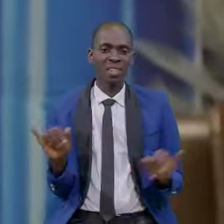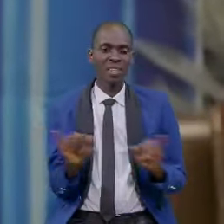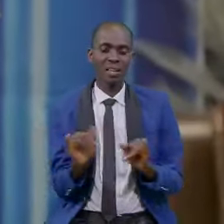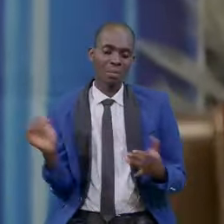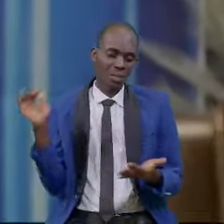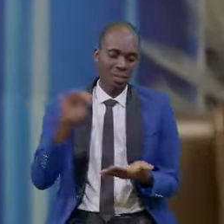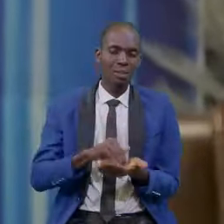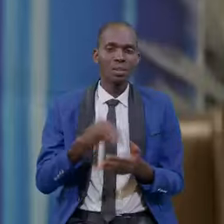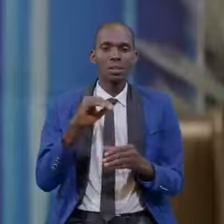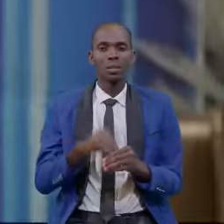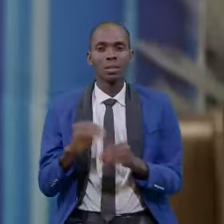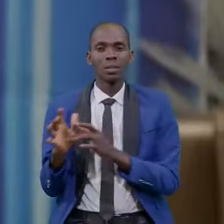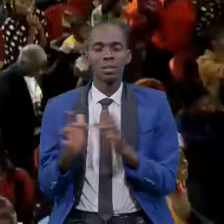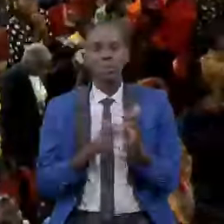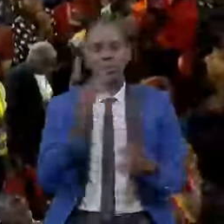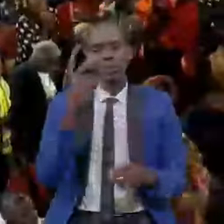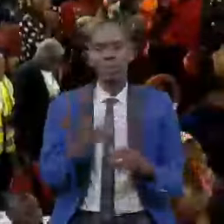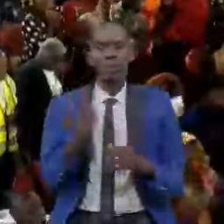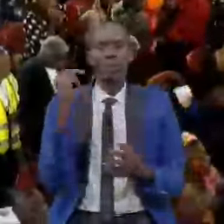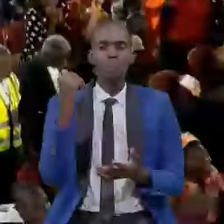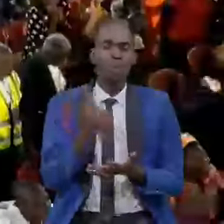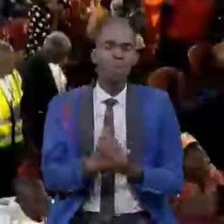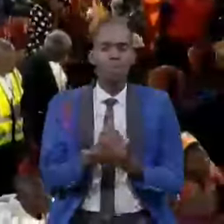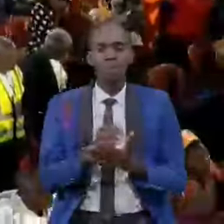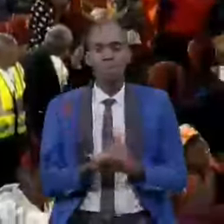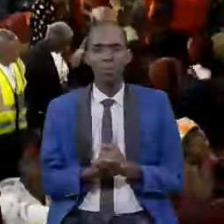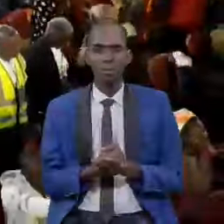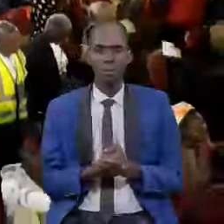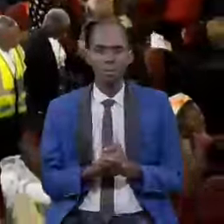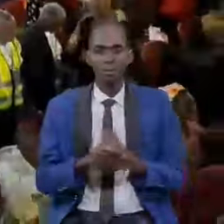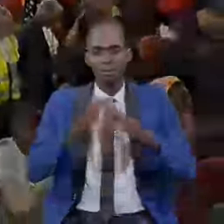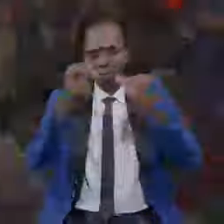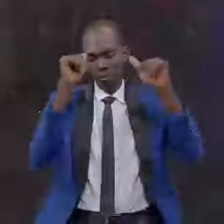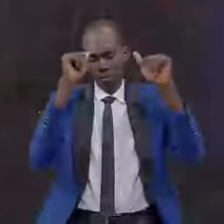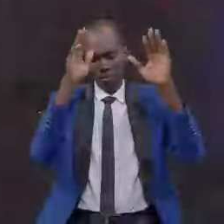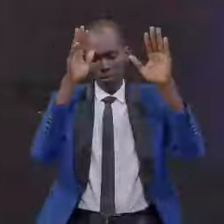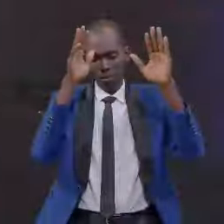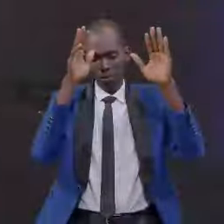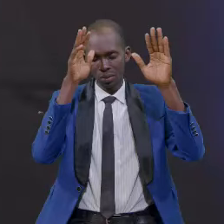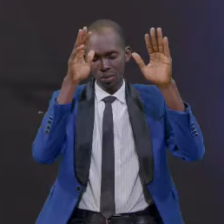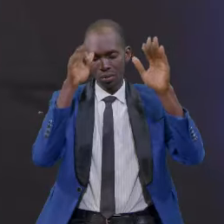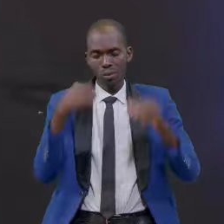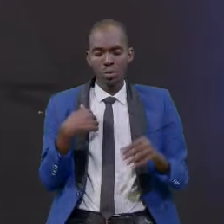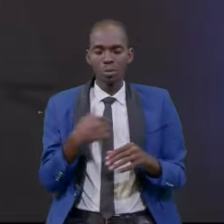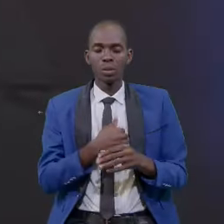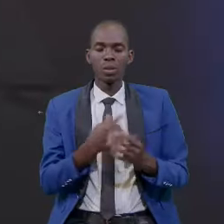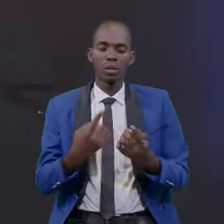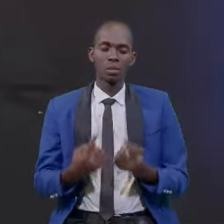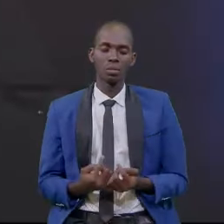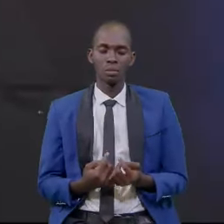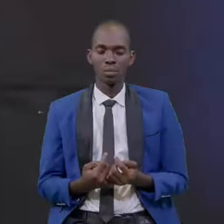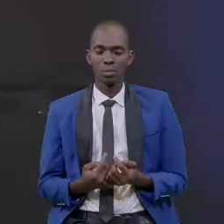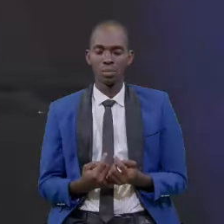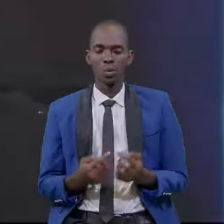again in Jesus' name. Father, we come with